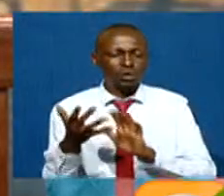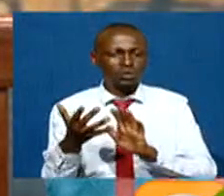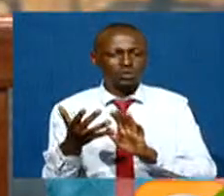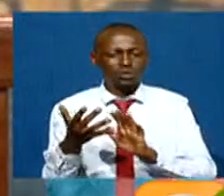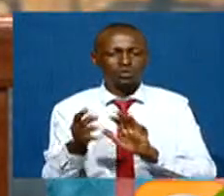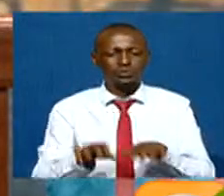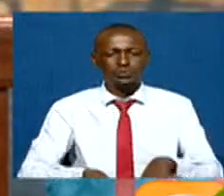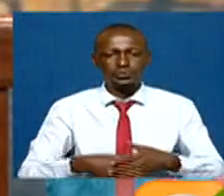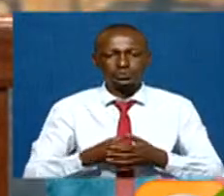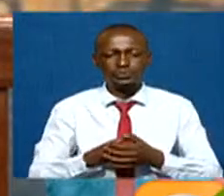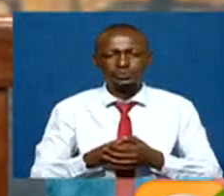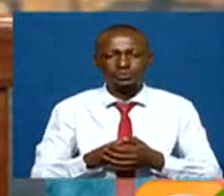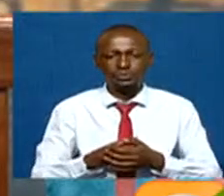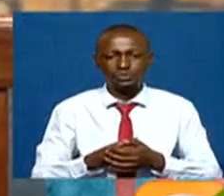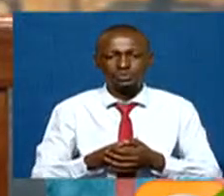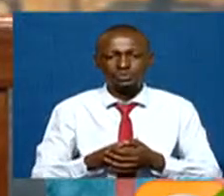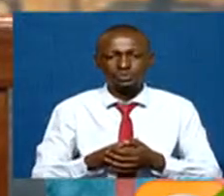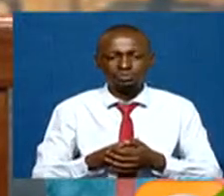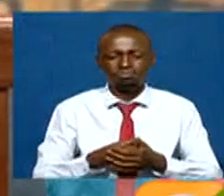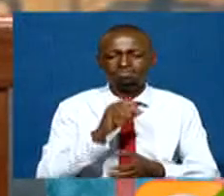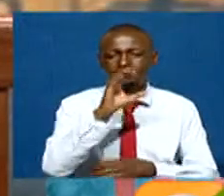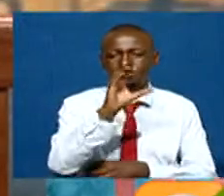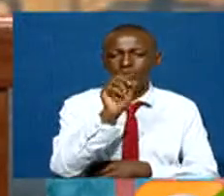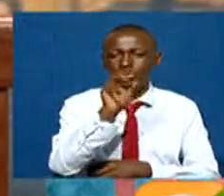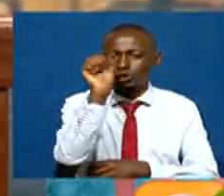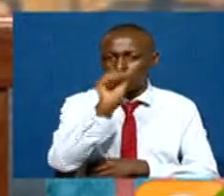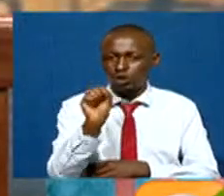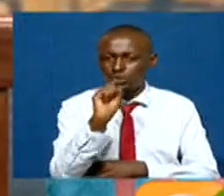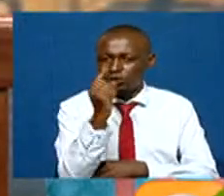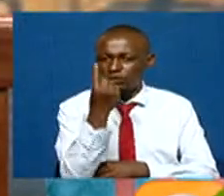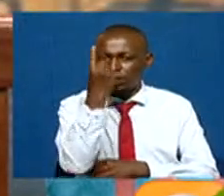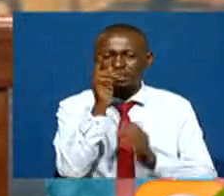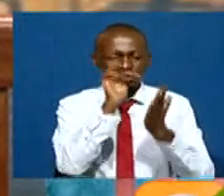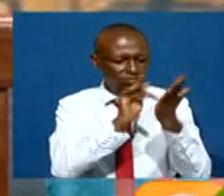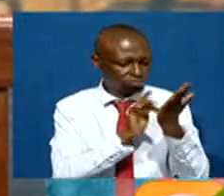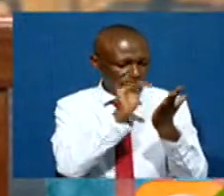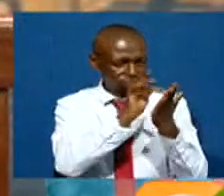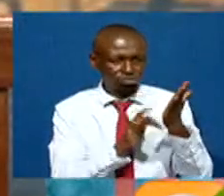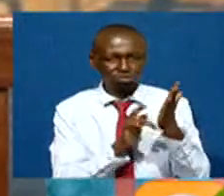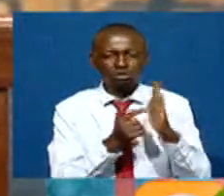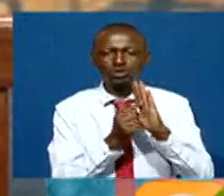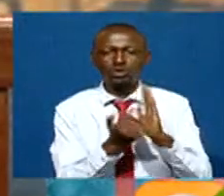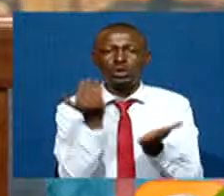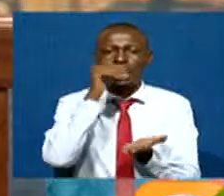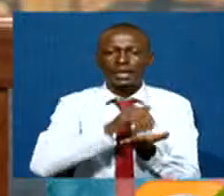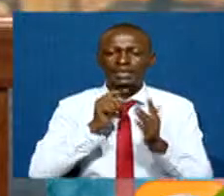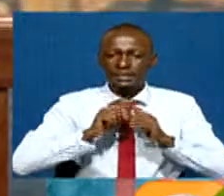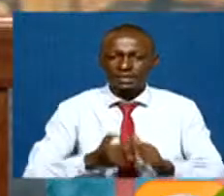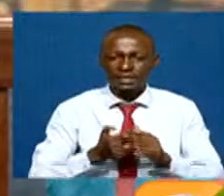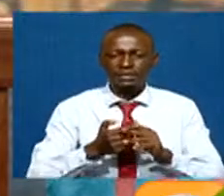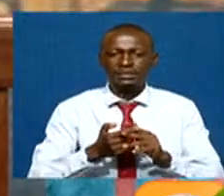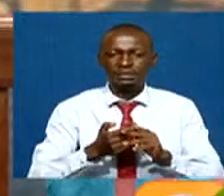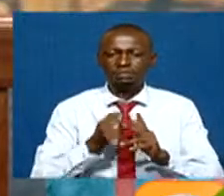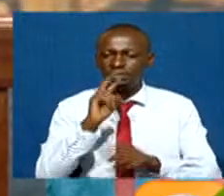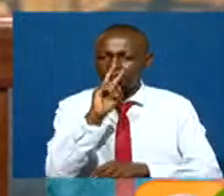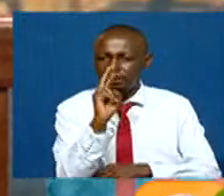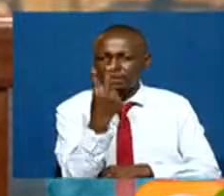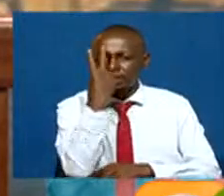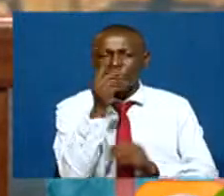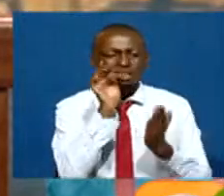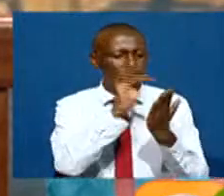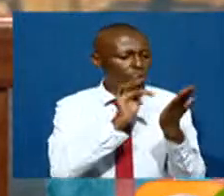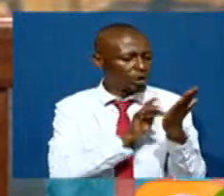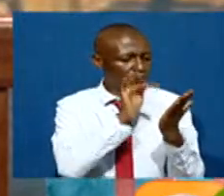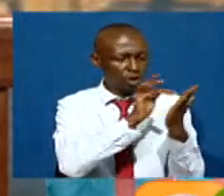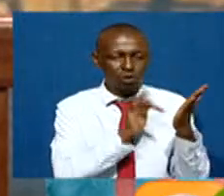the two codes, input the first one, which will have the impact of resetting your meter. And then input the second one, and that